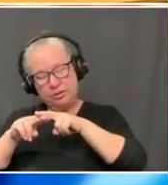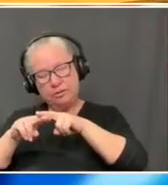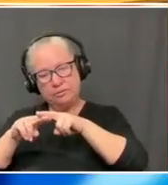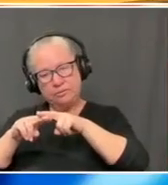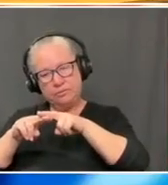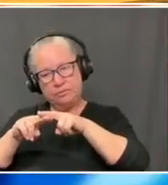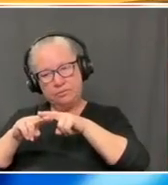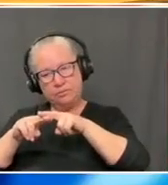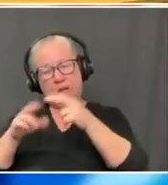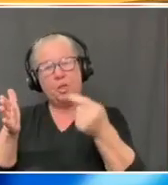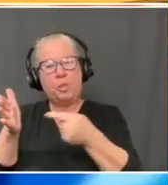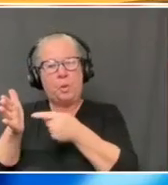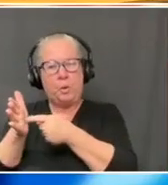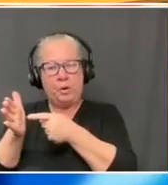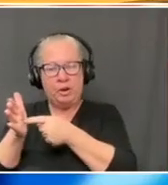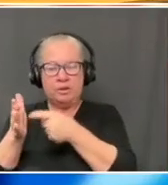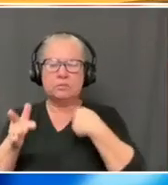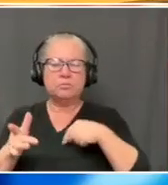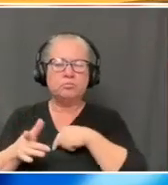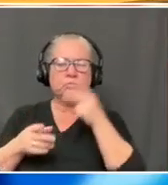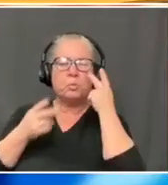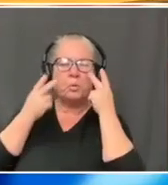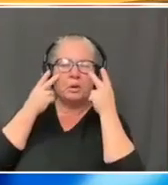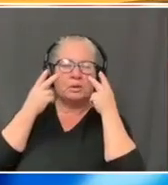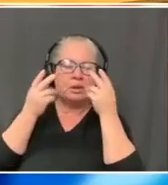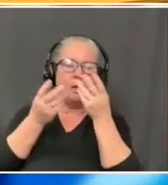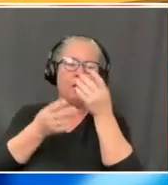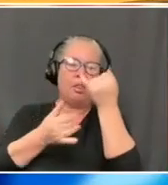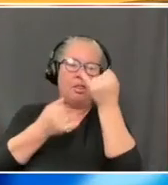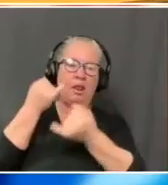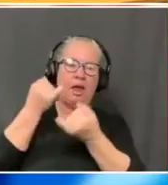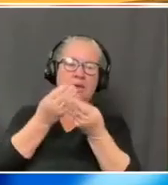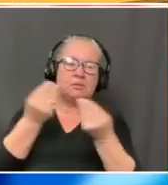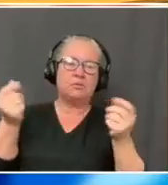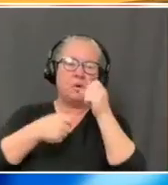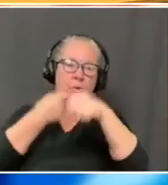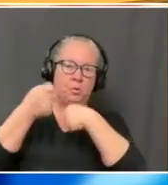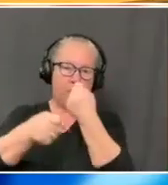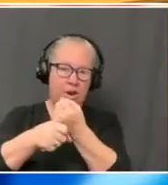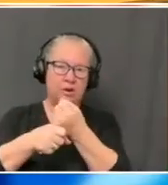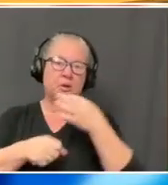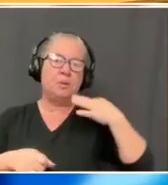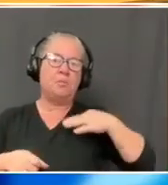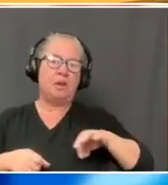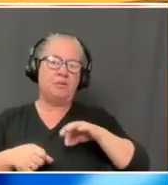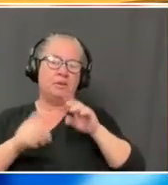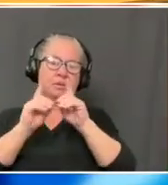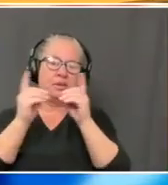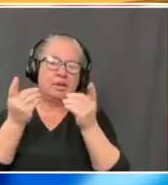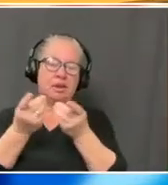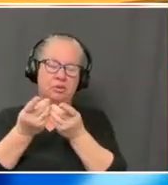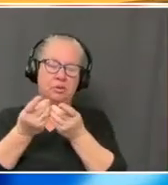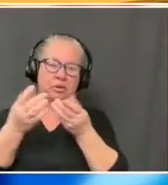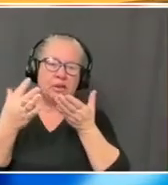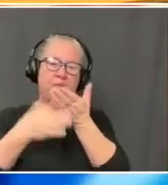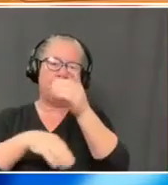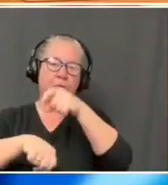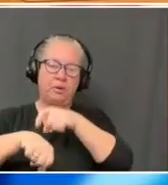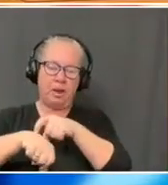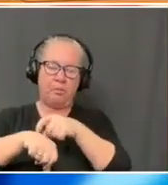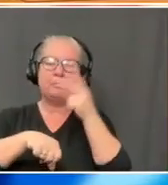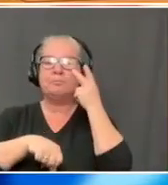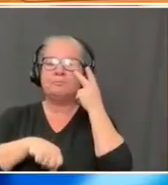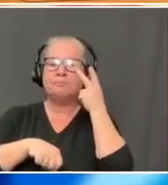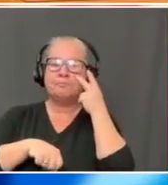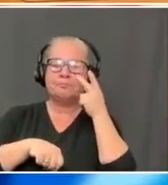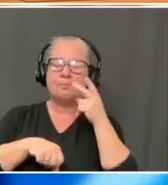last few years, that does very substantially benefit the district. Got it. And then I guess over time, just being able to see what this number